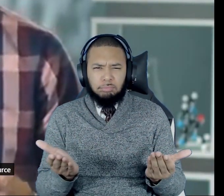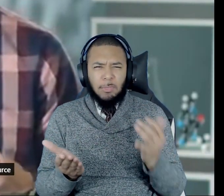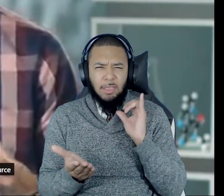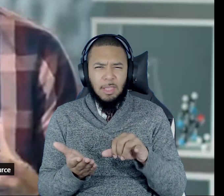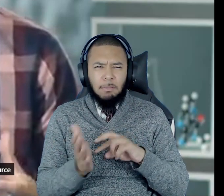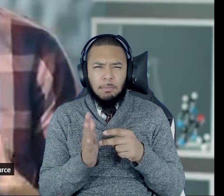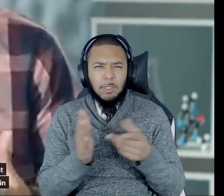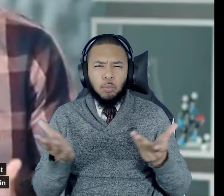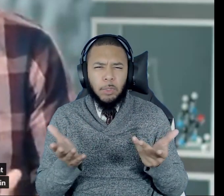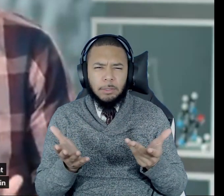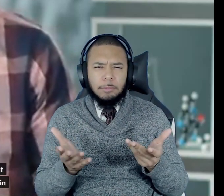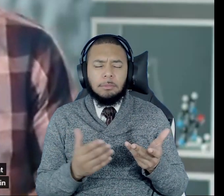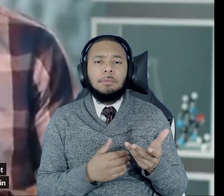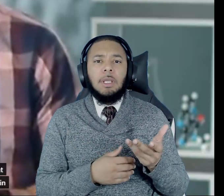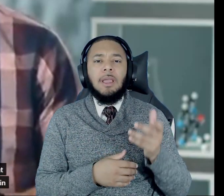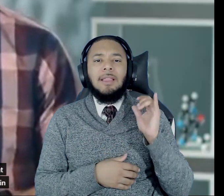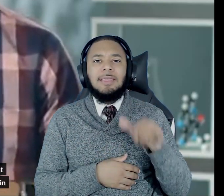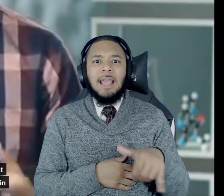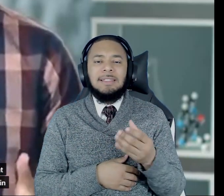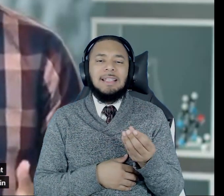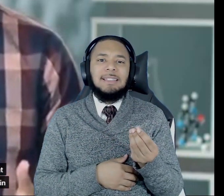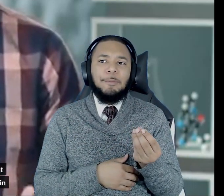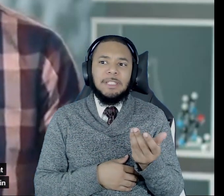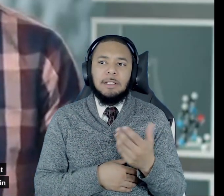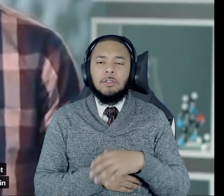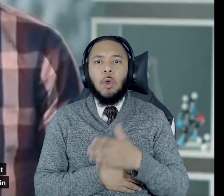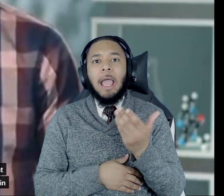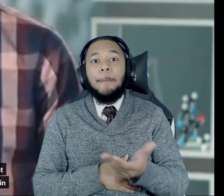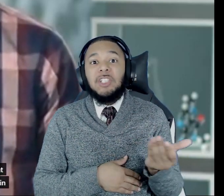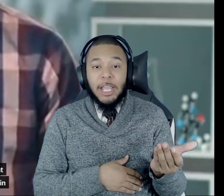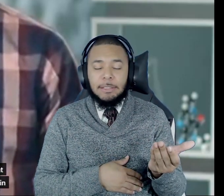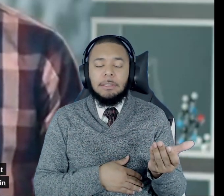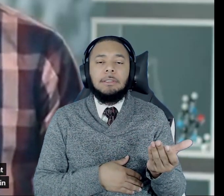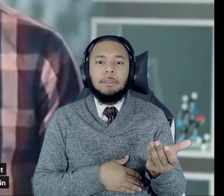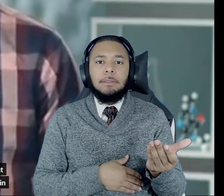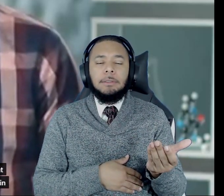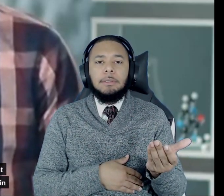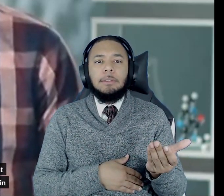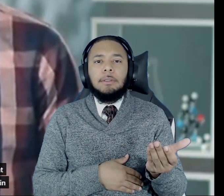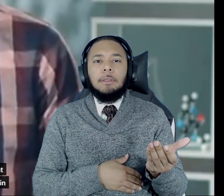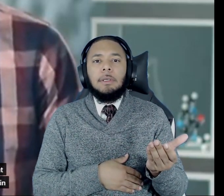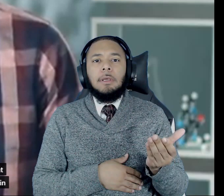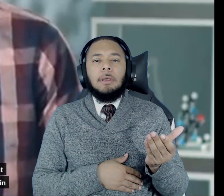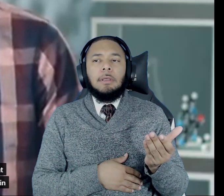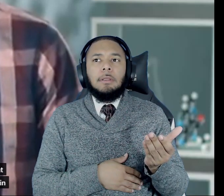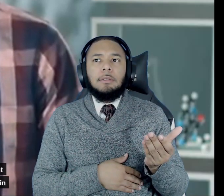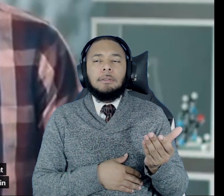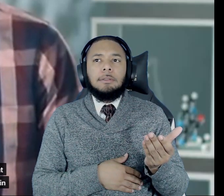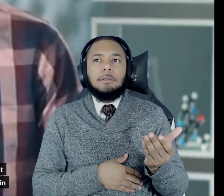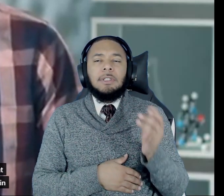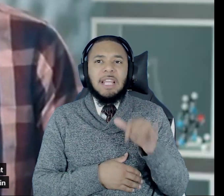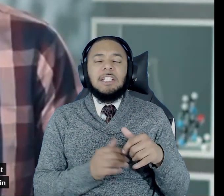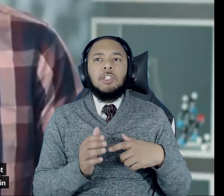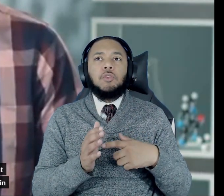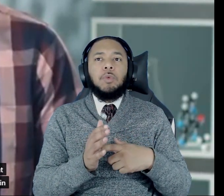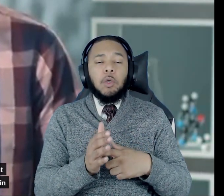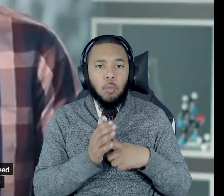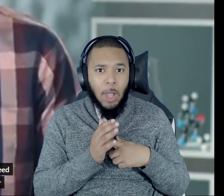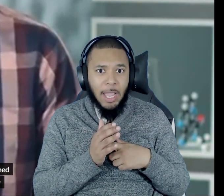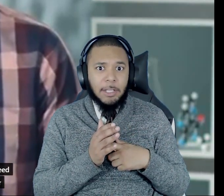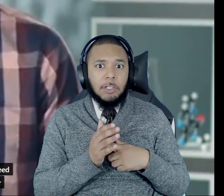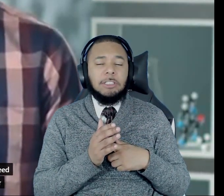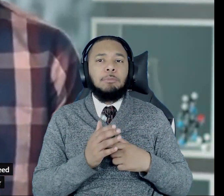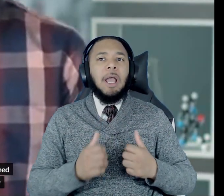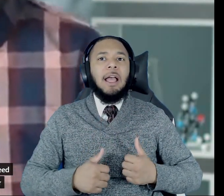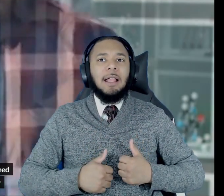is some type of substance or object, perhaps, that is required by organisms within